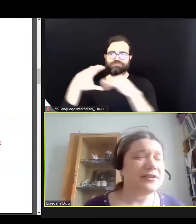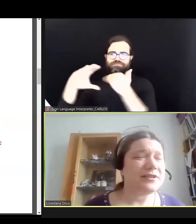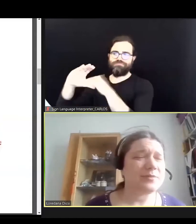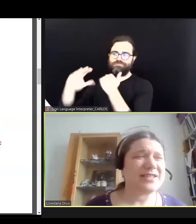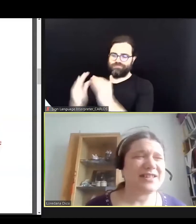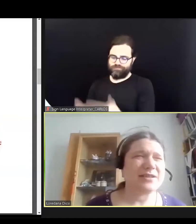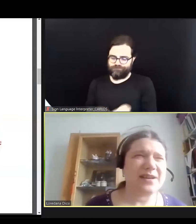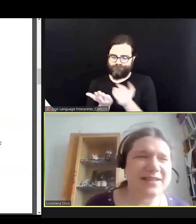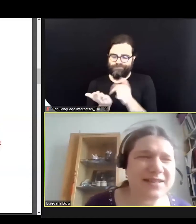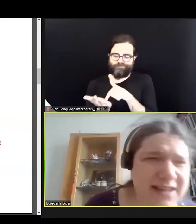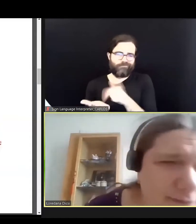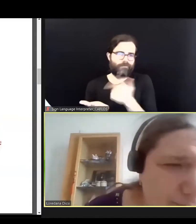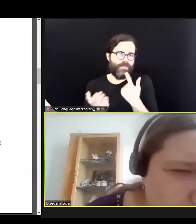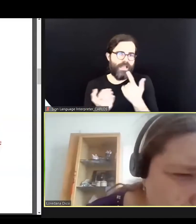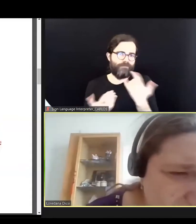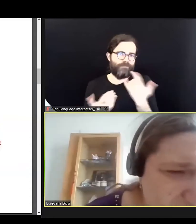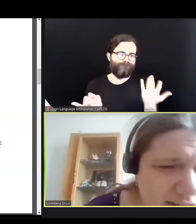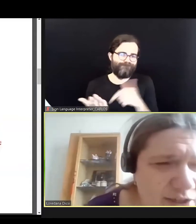to listen to